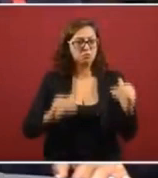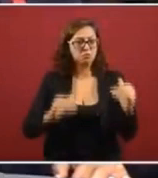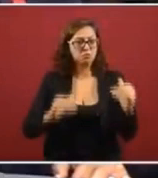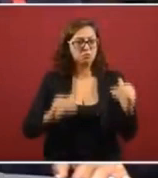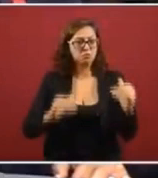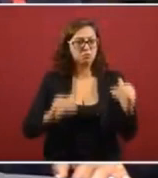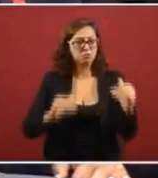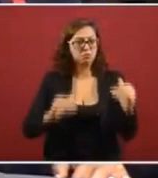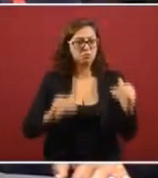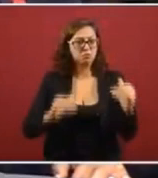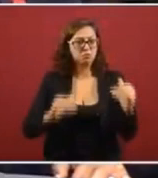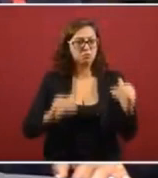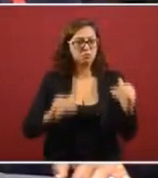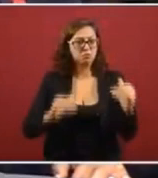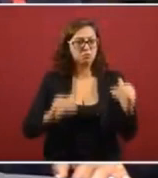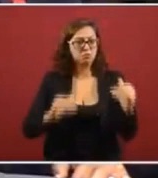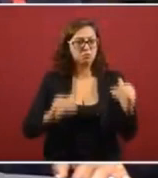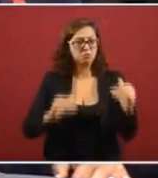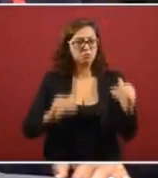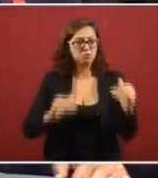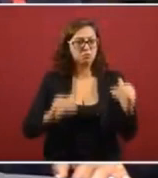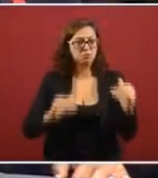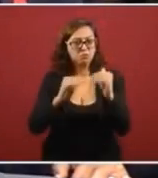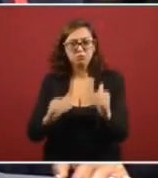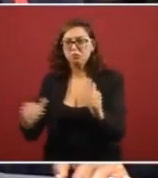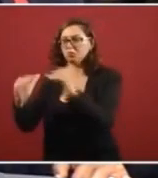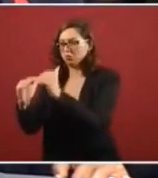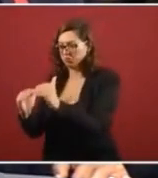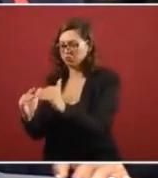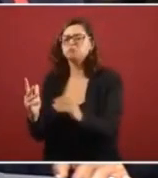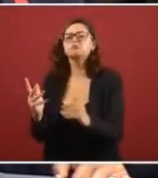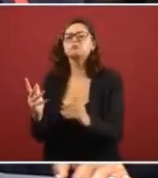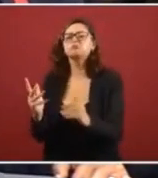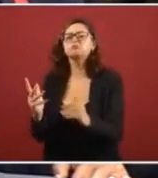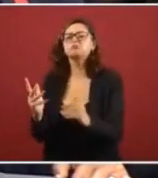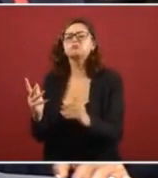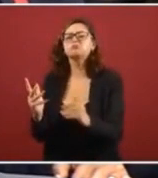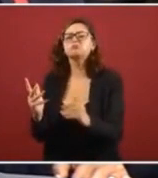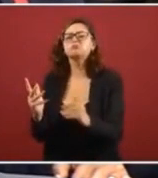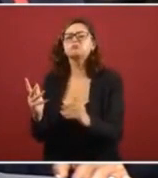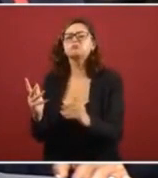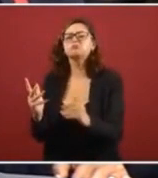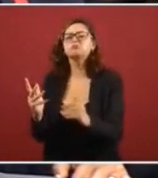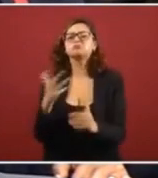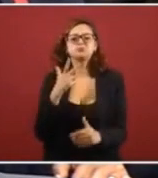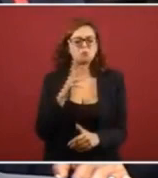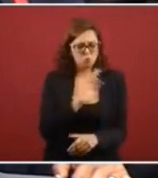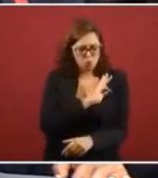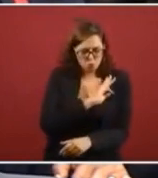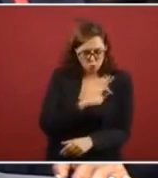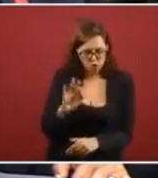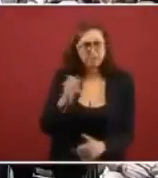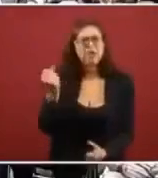government can have vehicles with a chauffeur